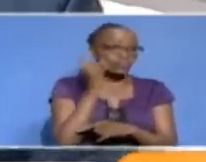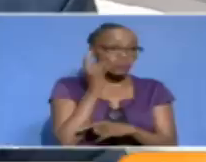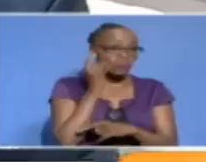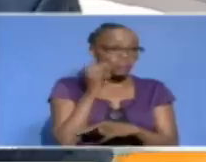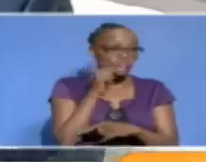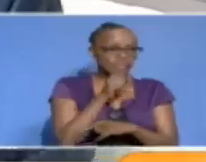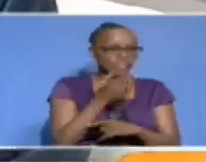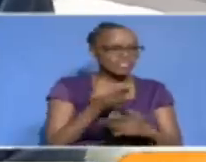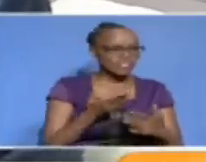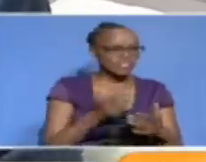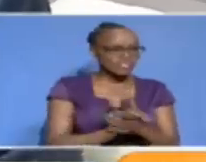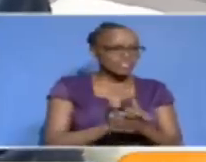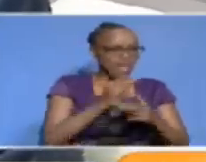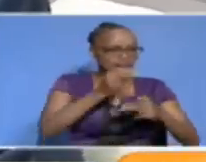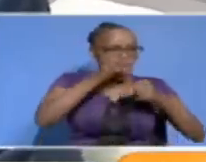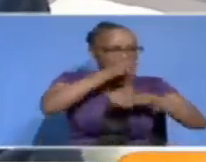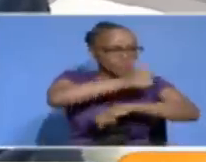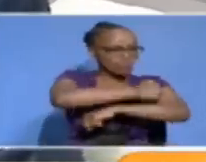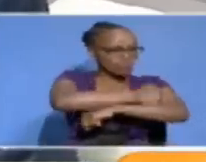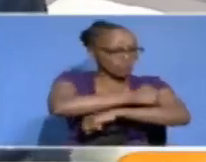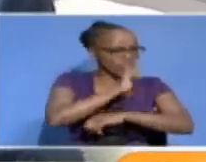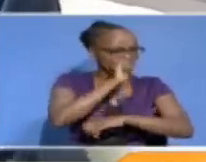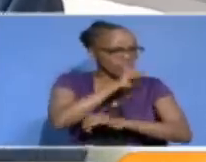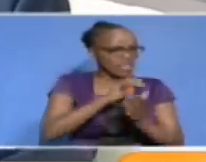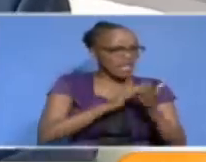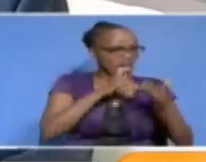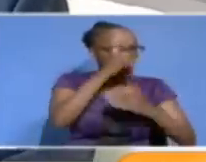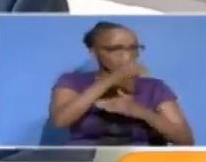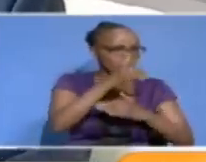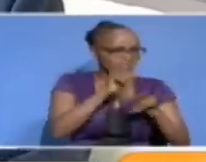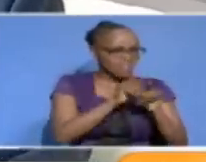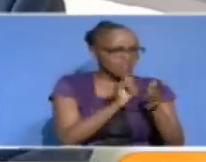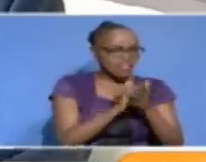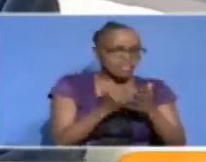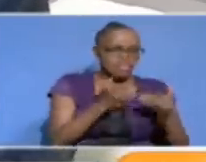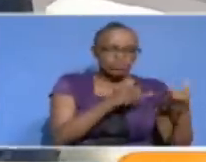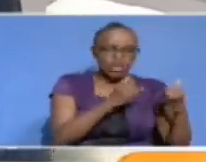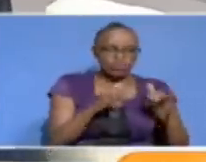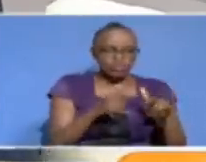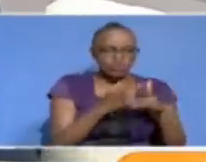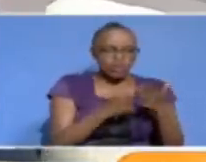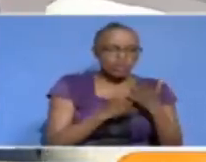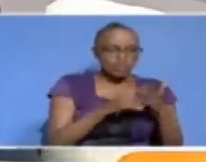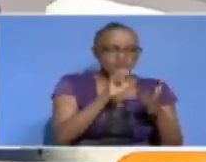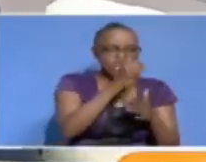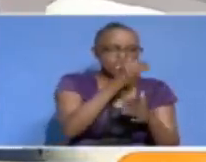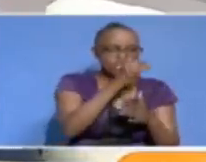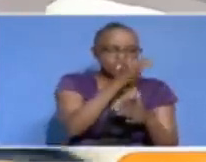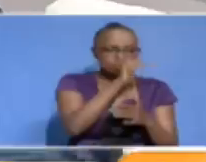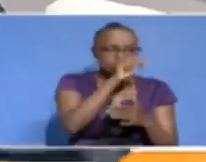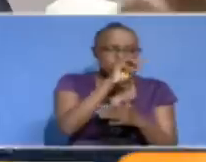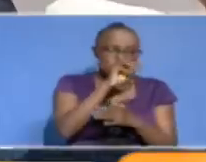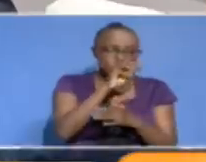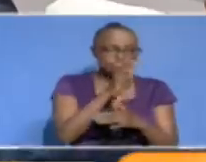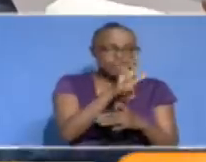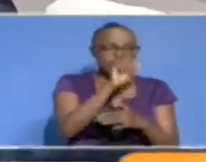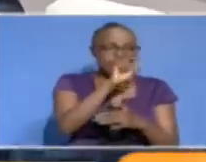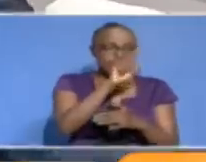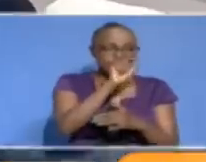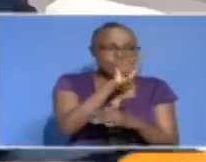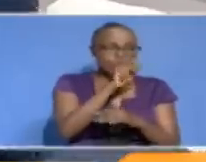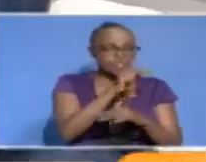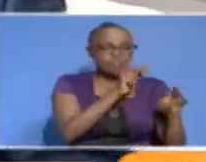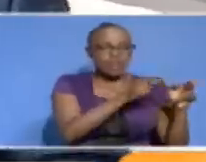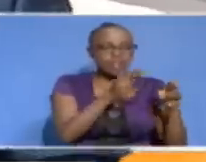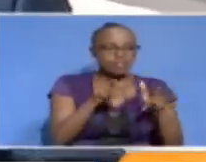is in high school. Yeah. After that, mambo dililia mashamba, nikaenda Shimolatewa prison. I was a leader for ordinary